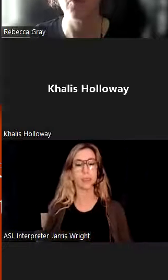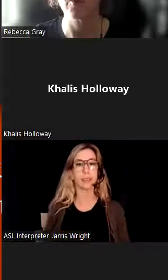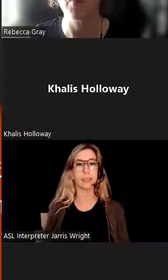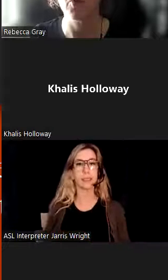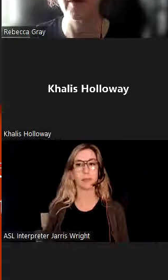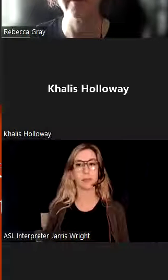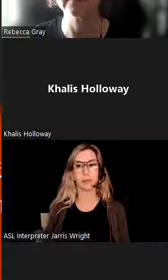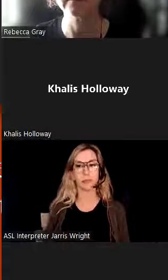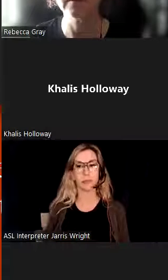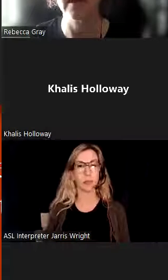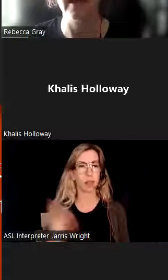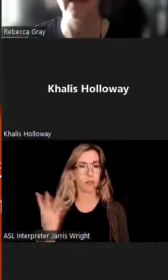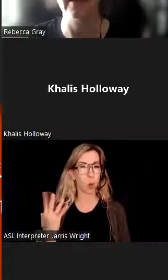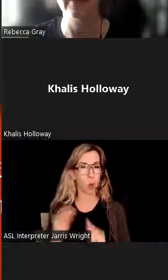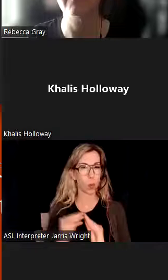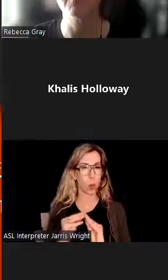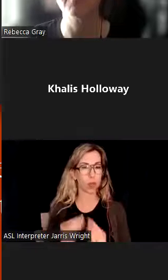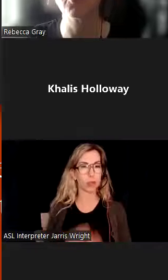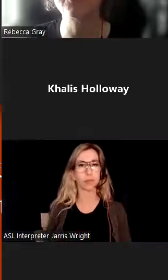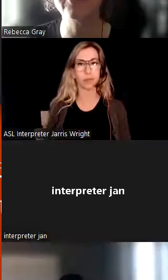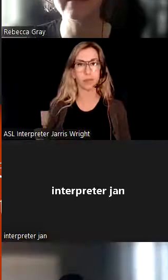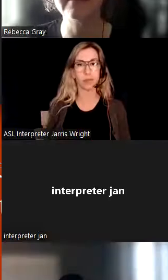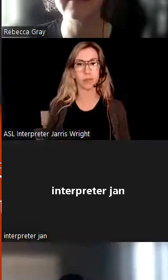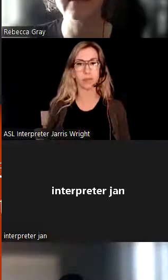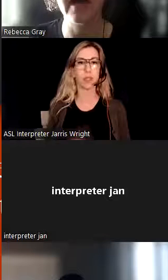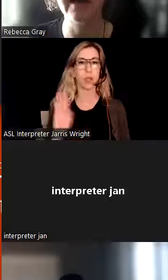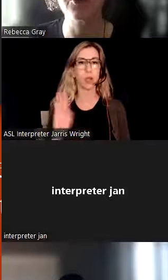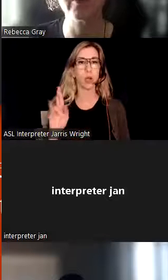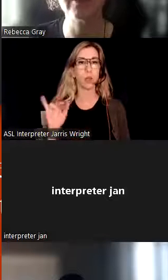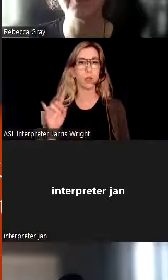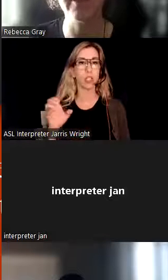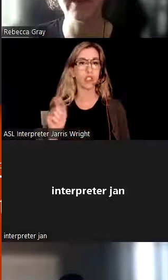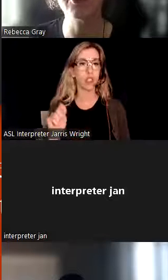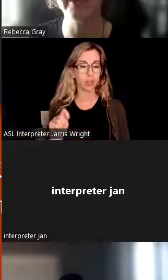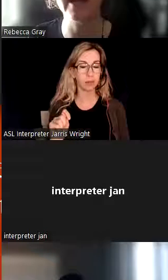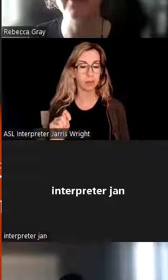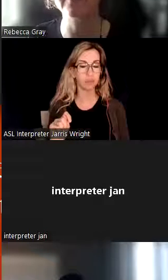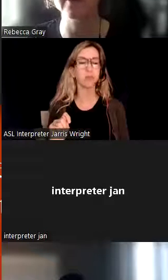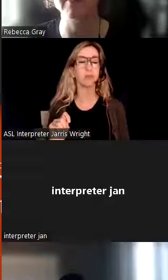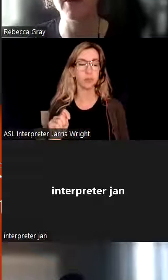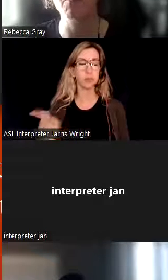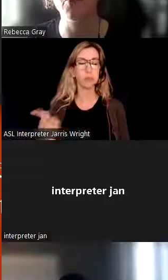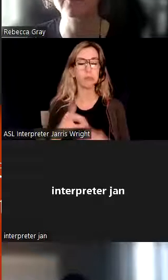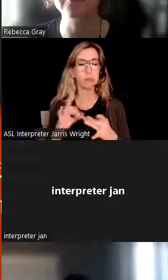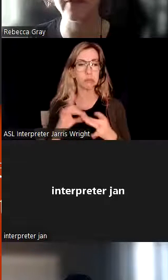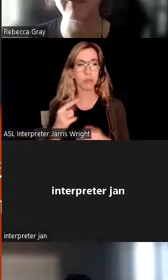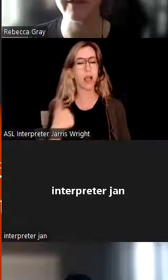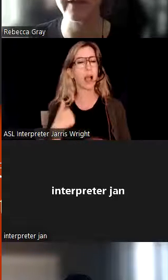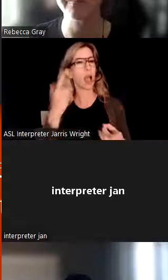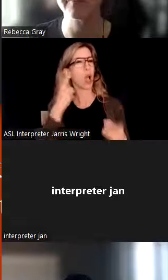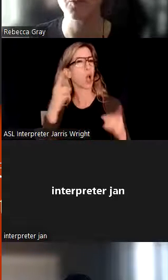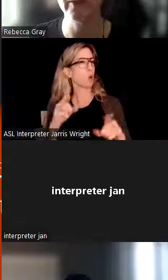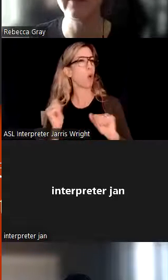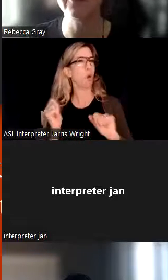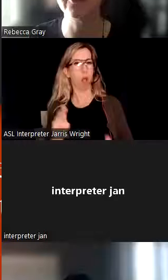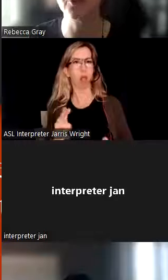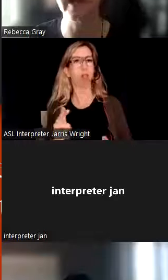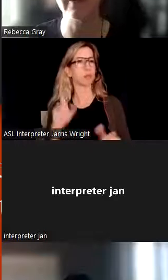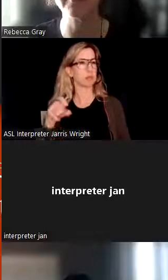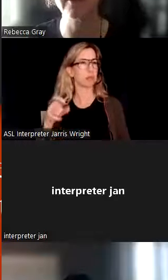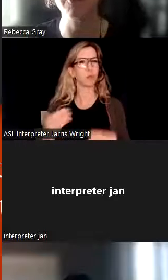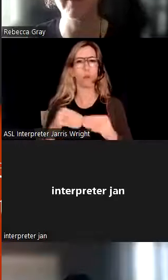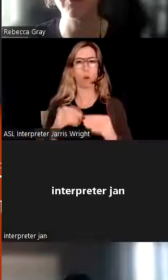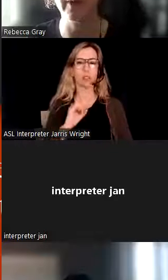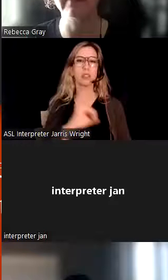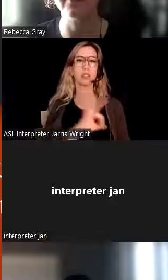have 4 more. From Bridget, I agree with everyone else about more staffing. We too